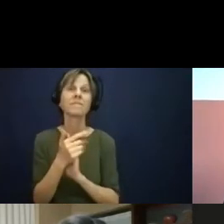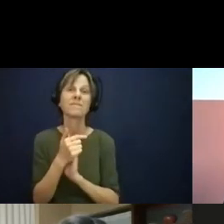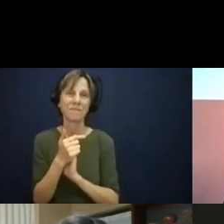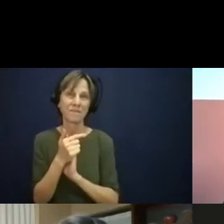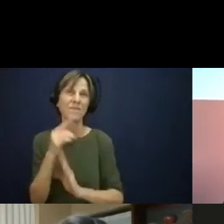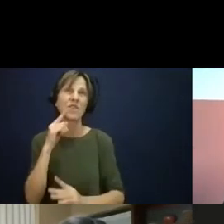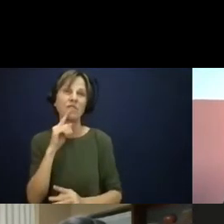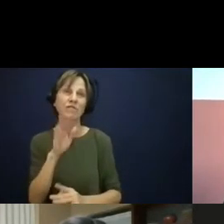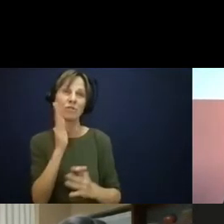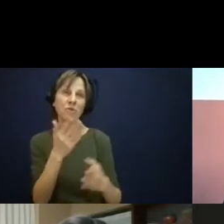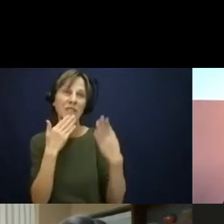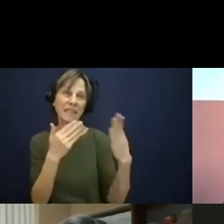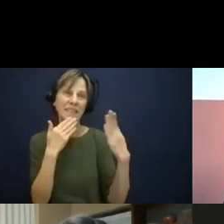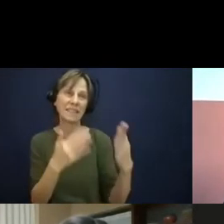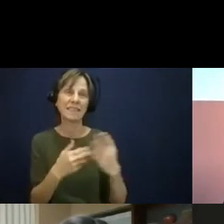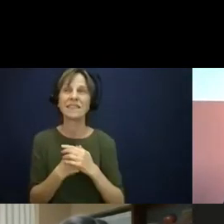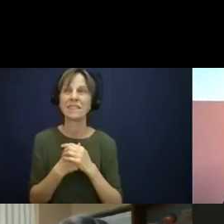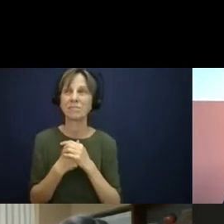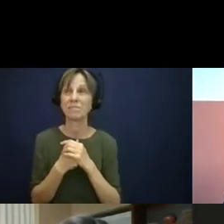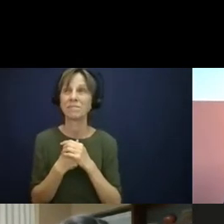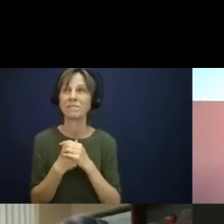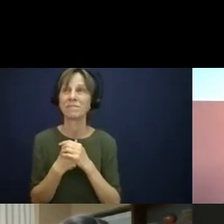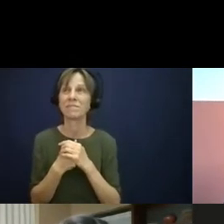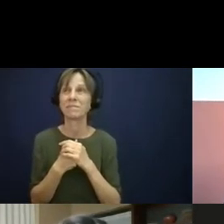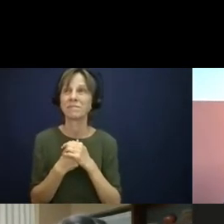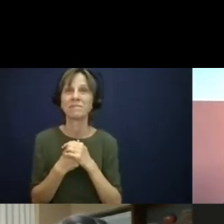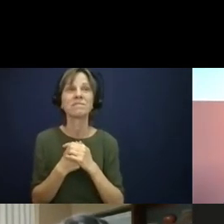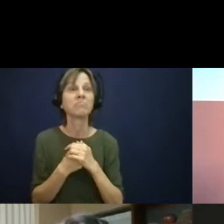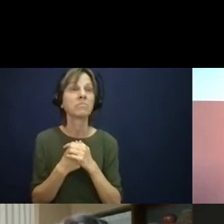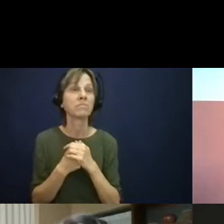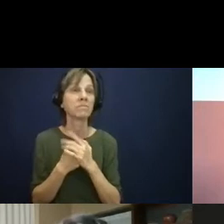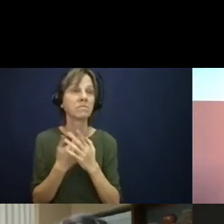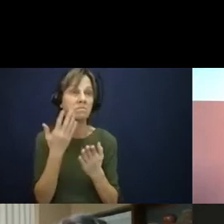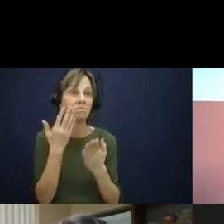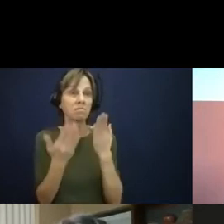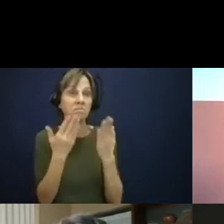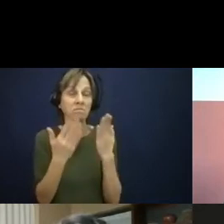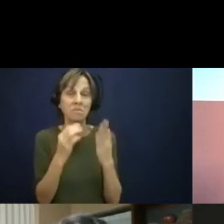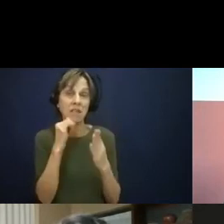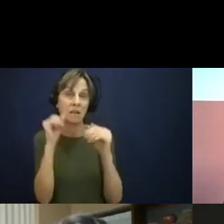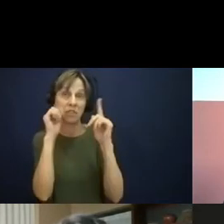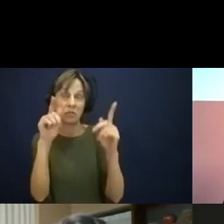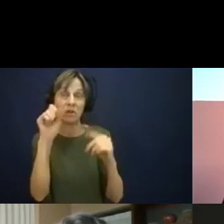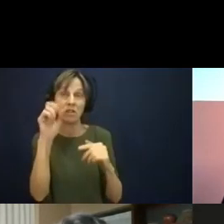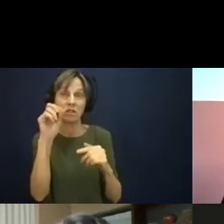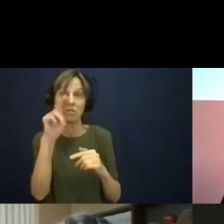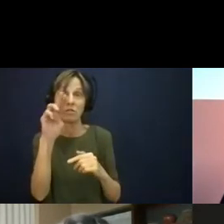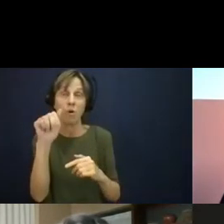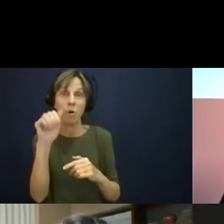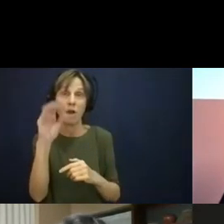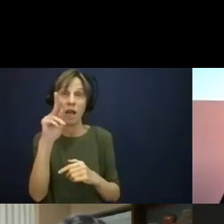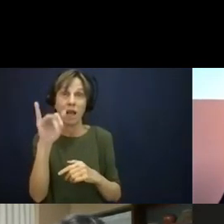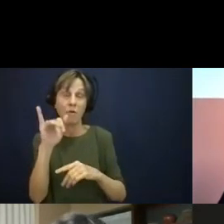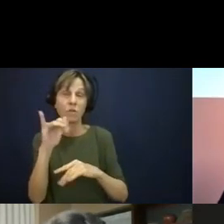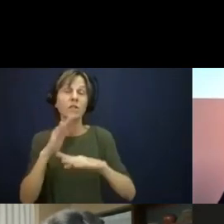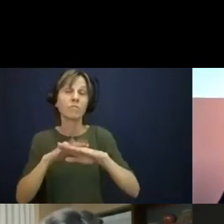Thanks, Ayesha. It might not be much of a surprise to anyone that the Sonoma County Probation Department is not as